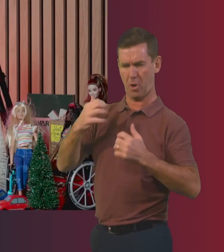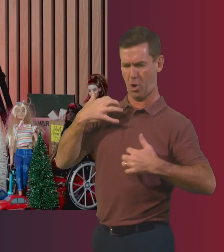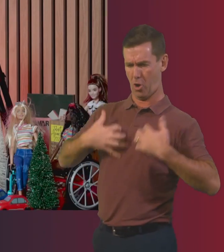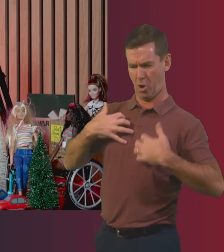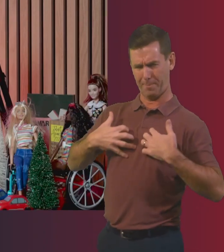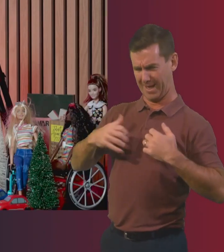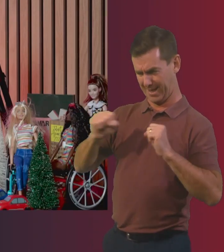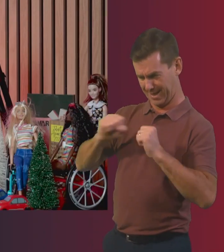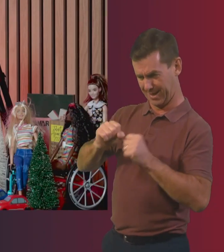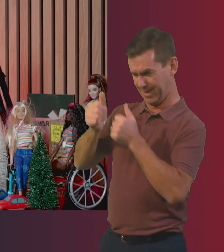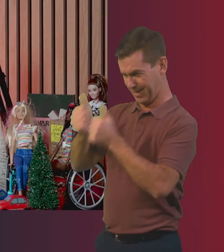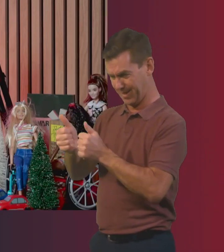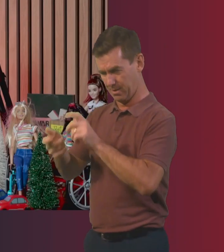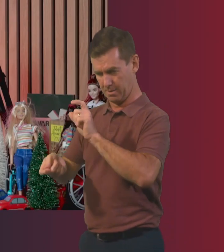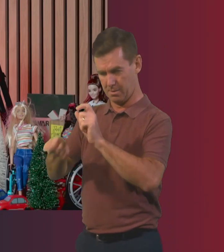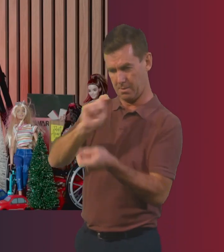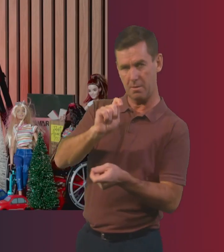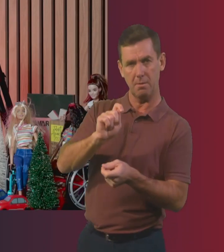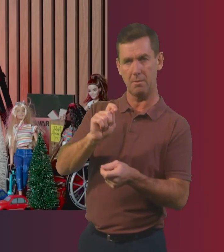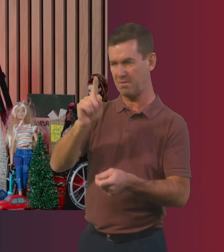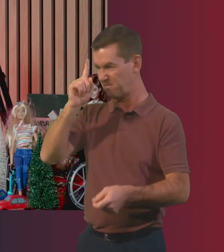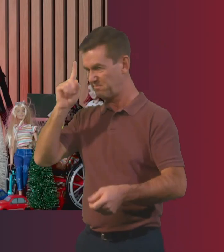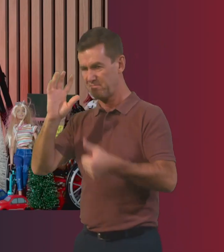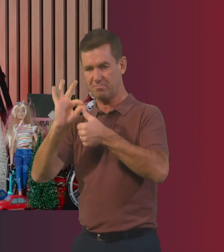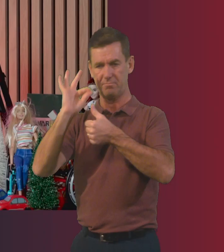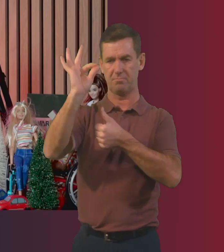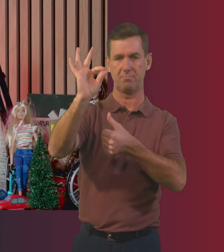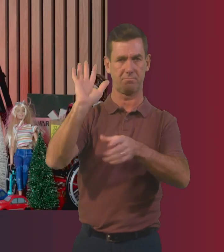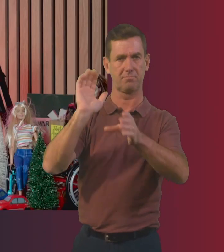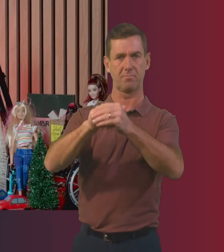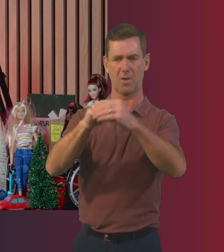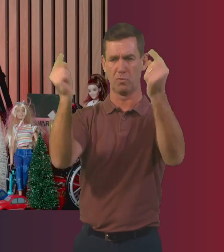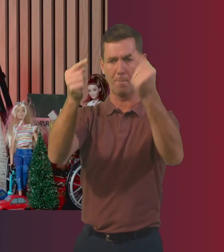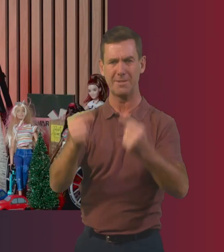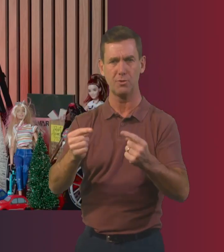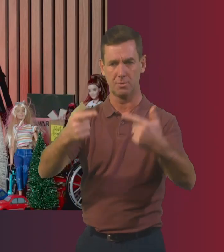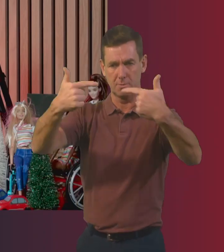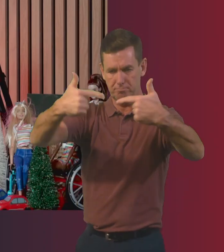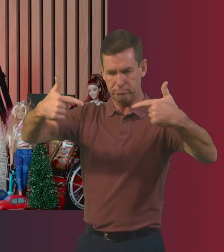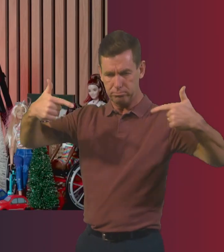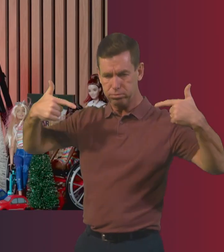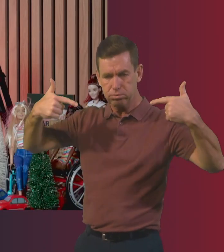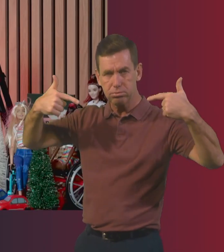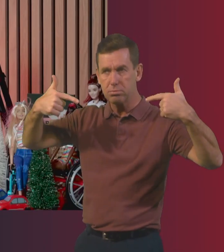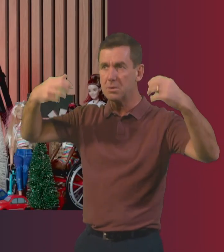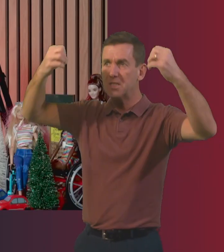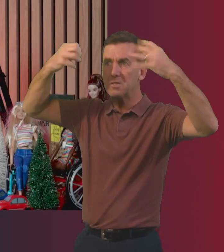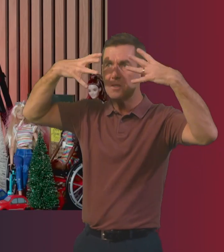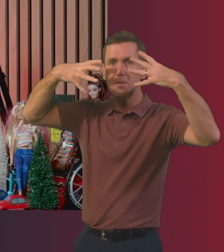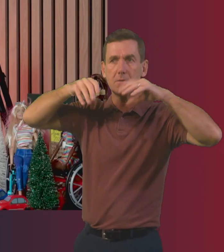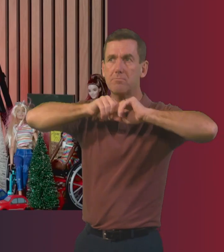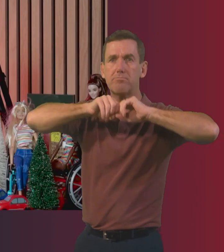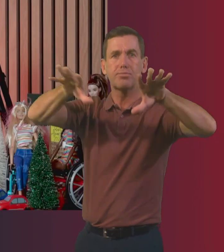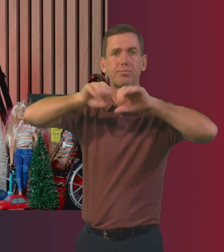so much joy to actually going, wow, I'm going to do this and then have cameras pointing at me and then also have people scrutinize